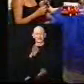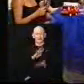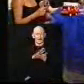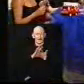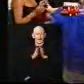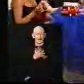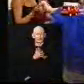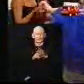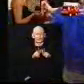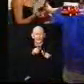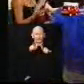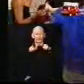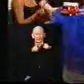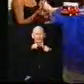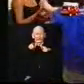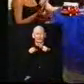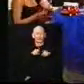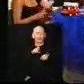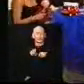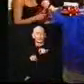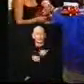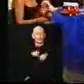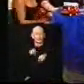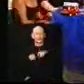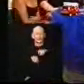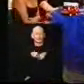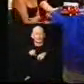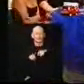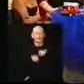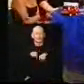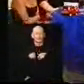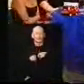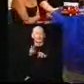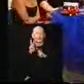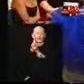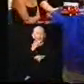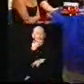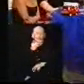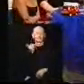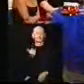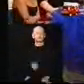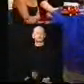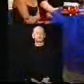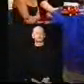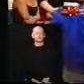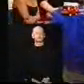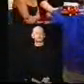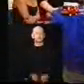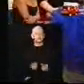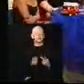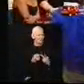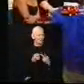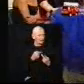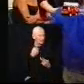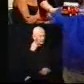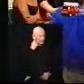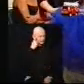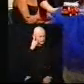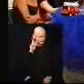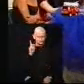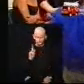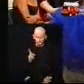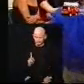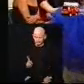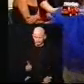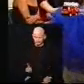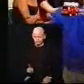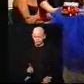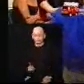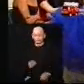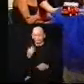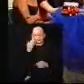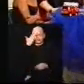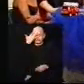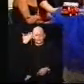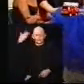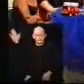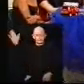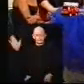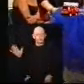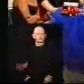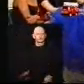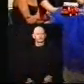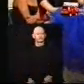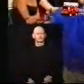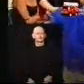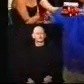They've given her as well I was saying Monique You're looking lovely there And what was the other thing That I was going to No It's gone Chafing